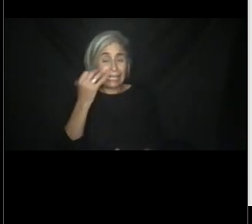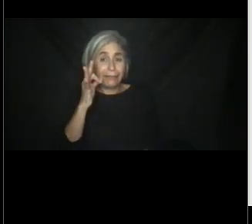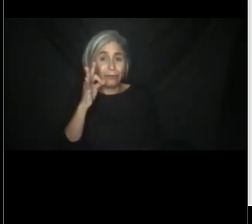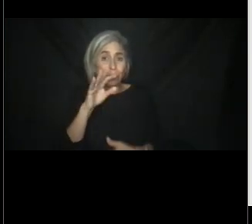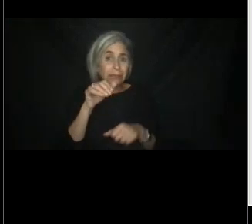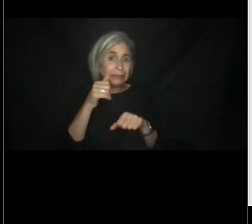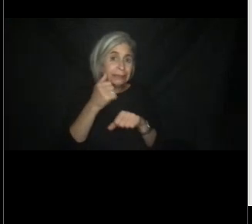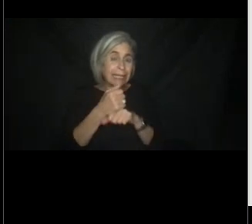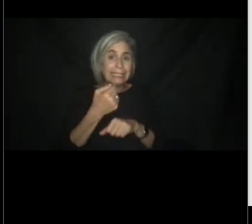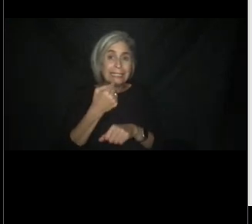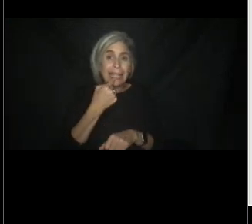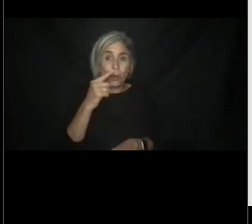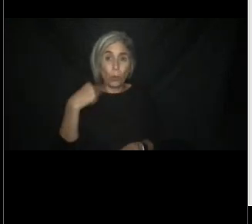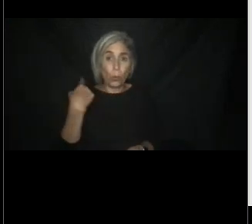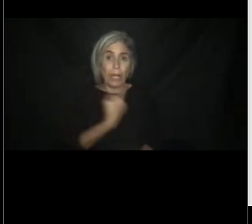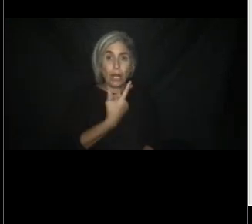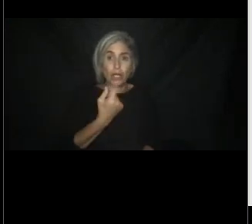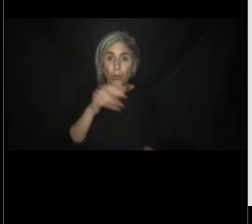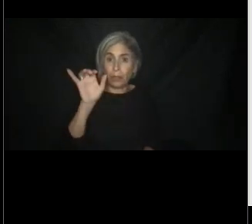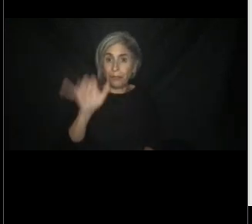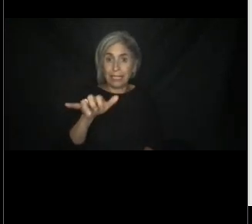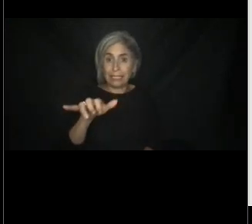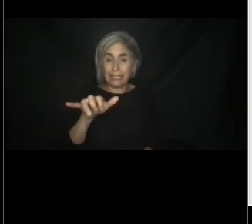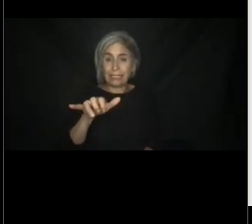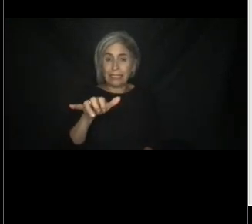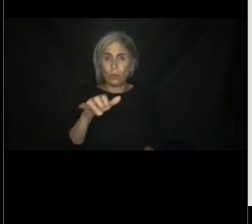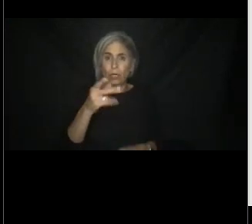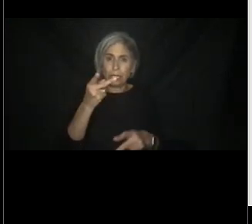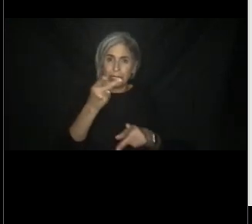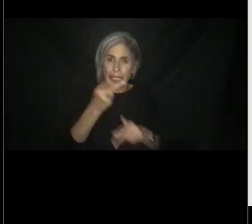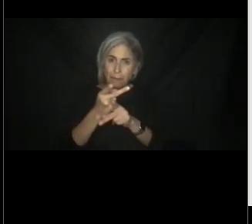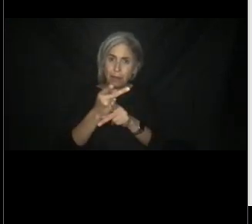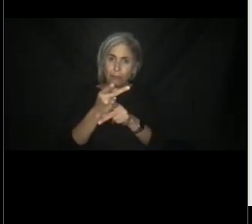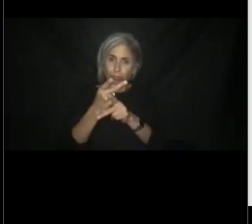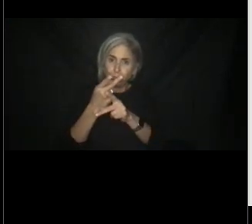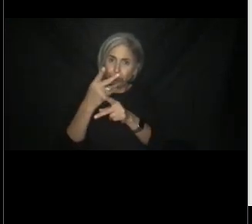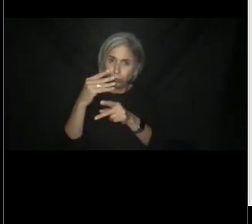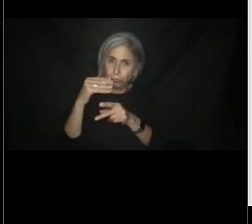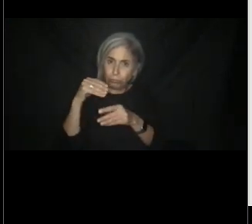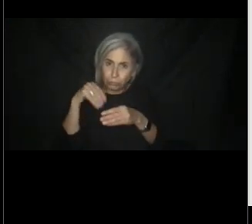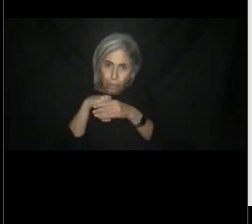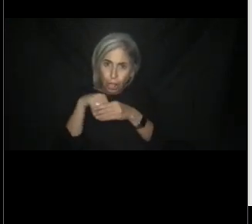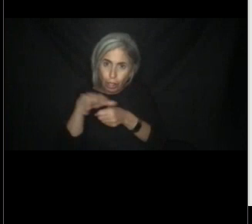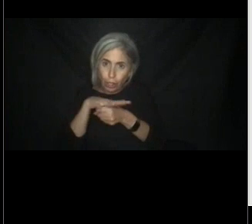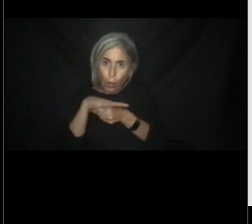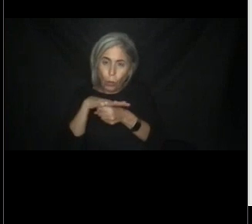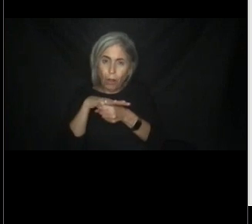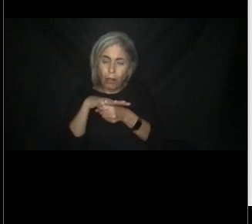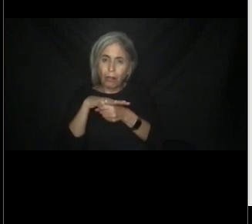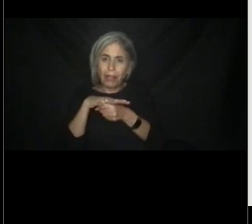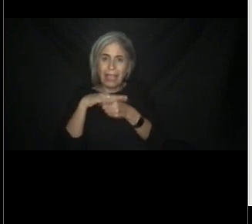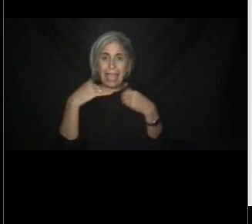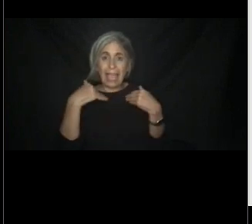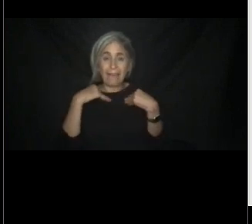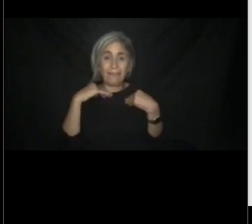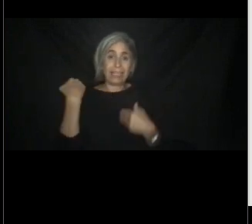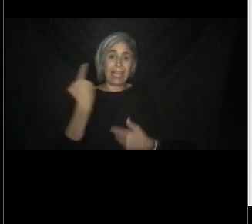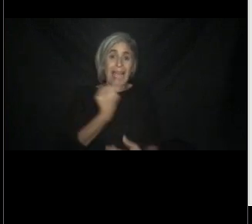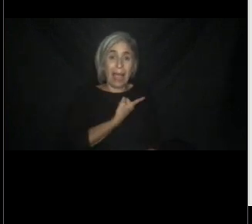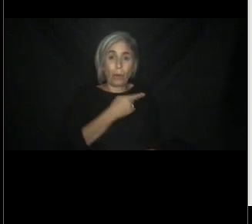and just saying, this is what we're doing, or pushing forward with keeping it, keeping it local and having our HR do